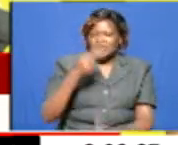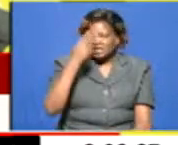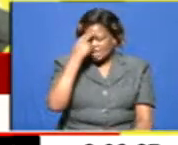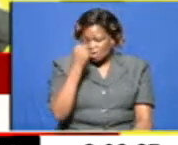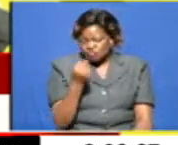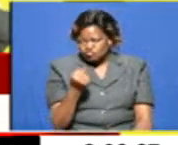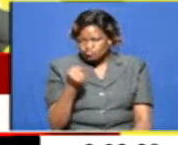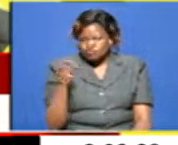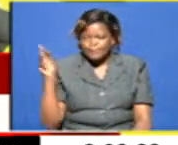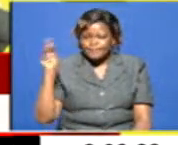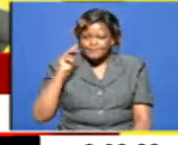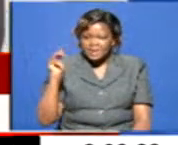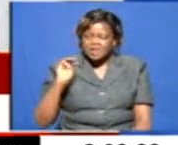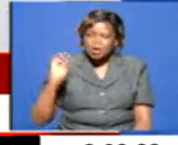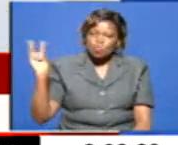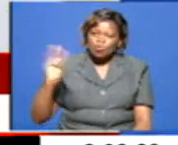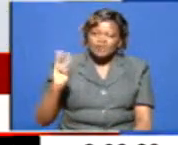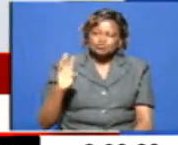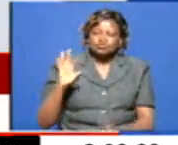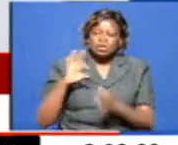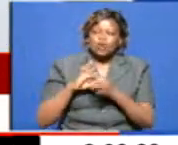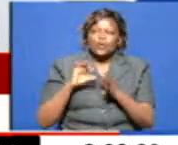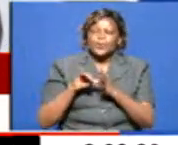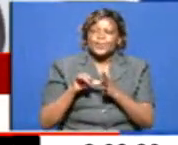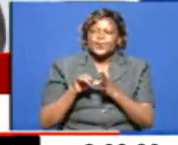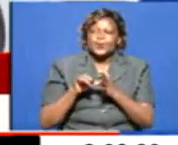to Mandera or Jia, it is cultural issues.